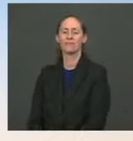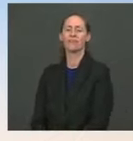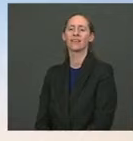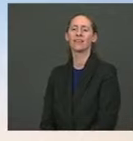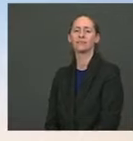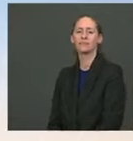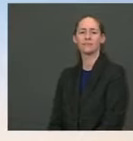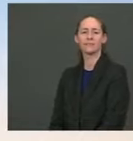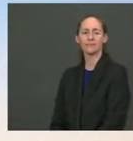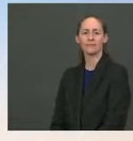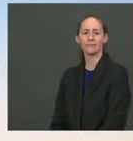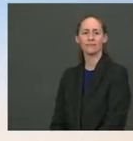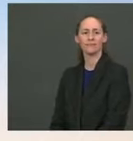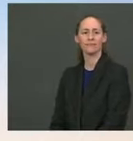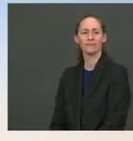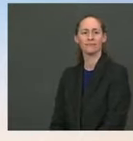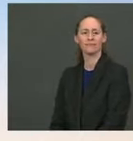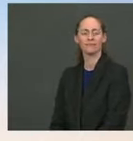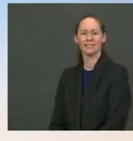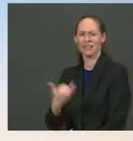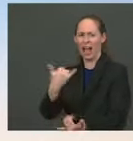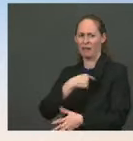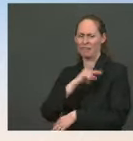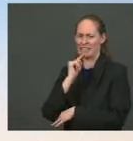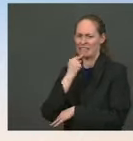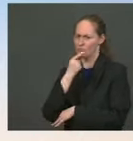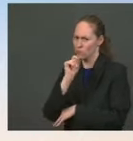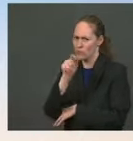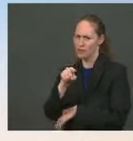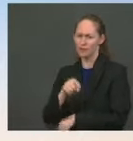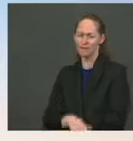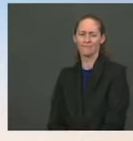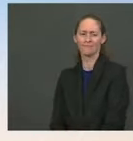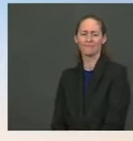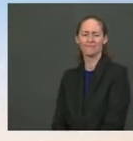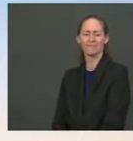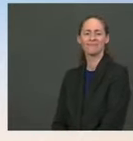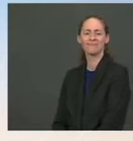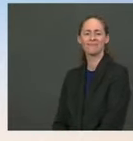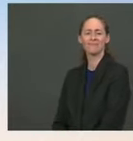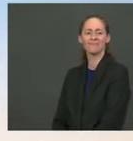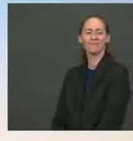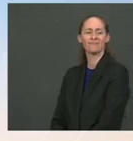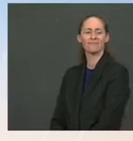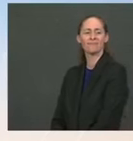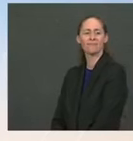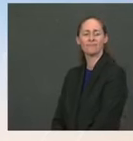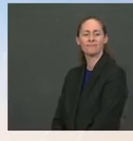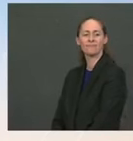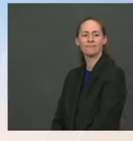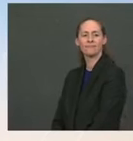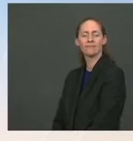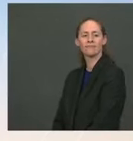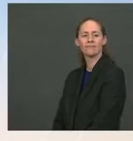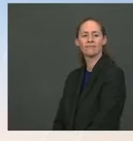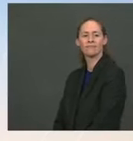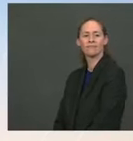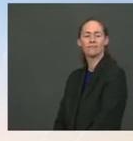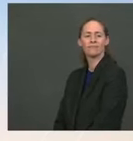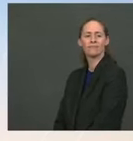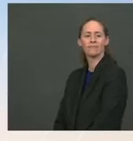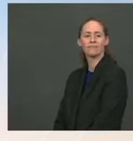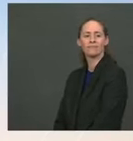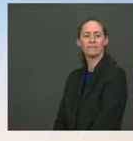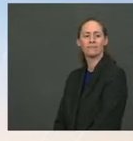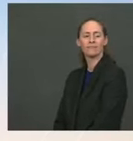serious, but actually on a more serious note, parents will be getting their second to last child tax credit payment,